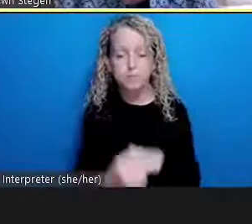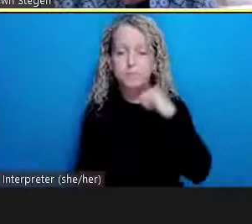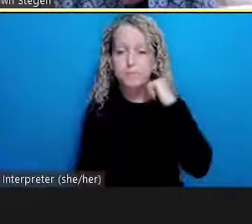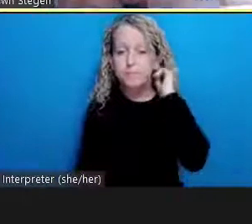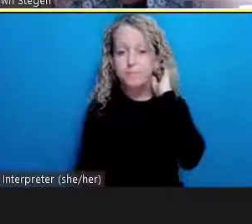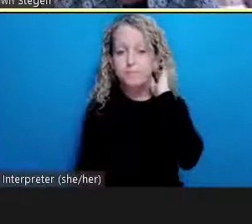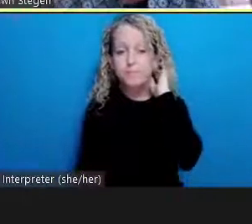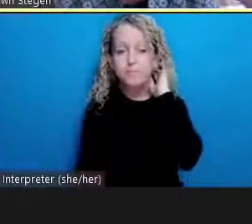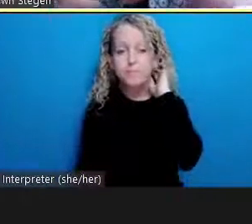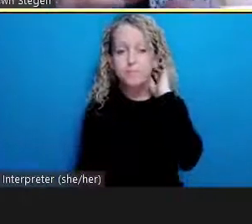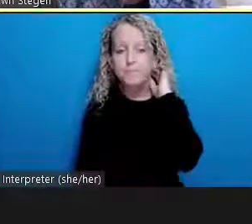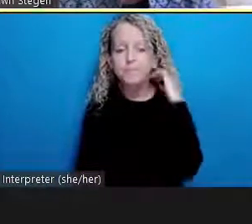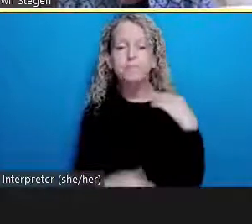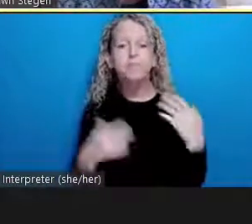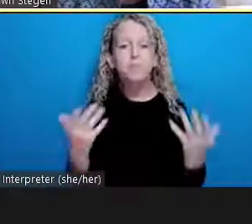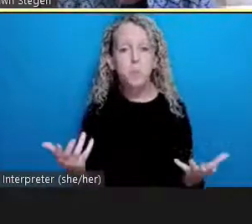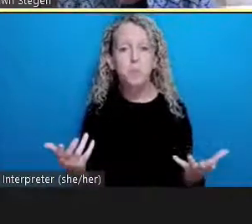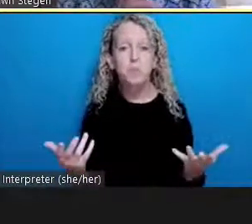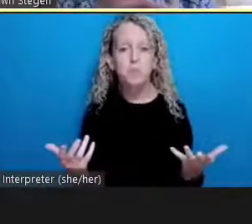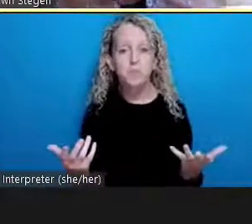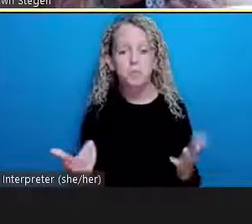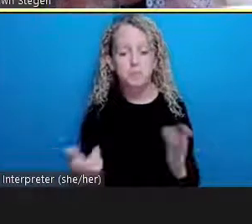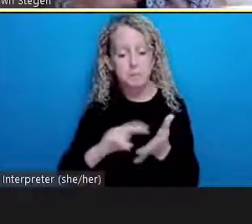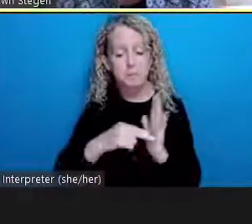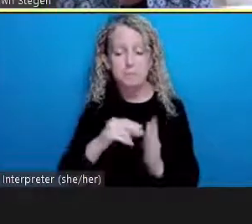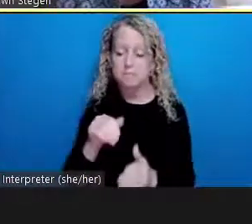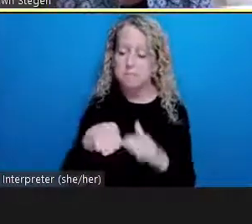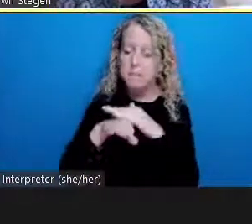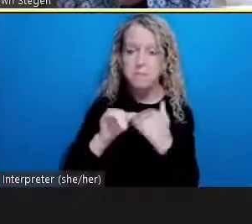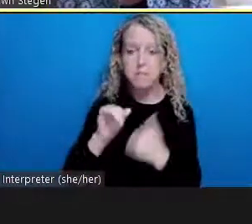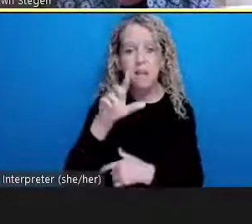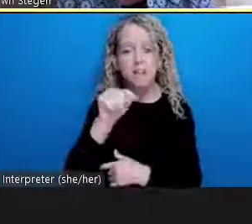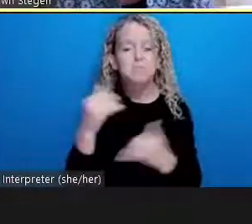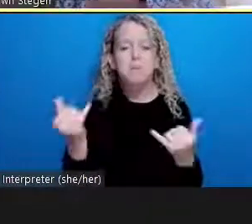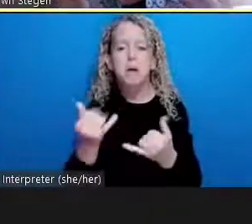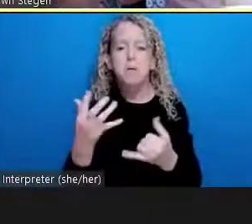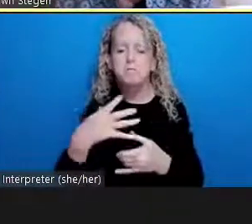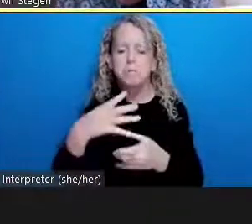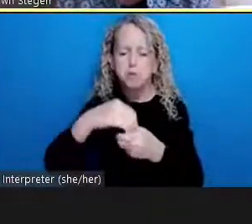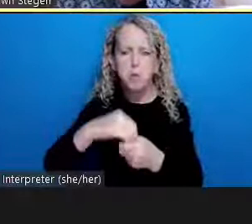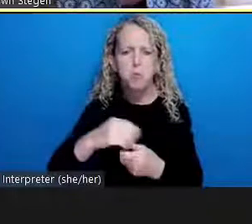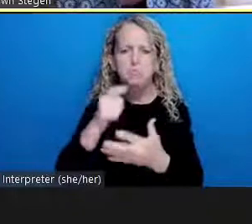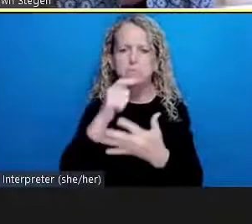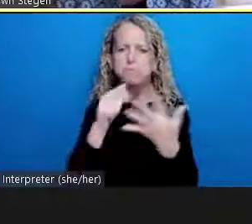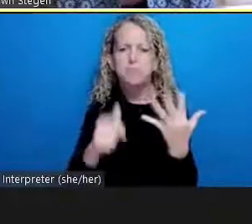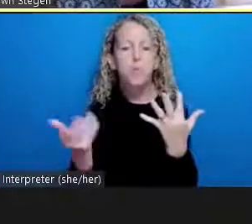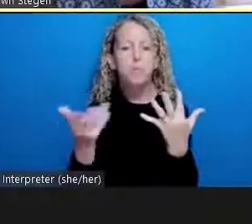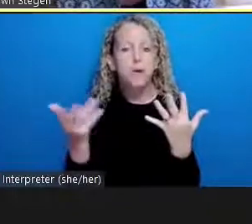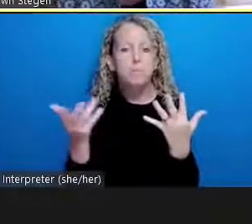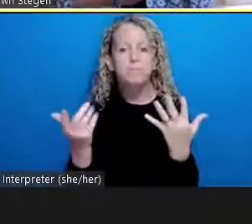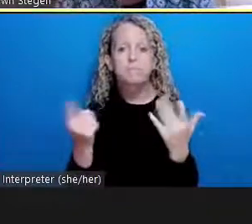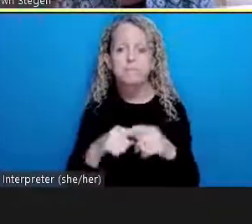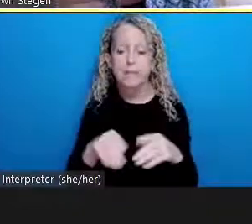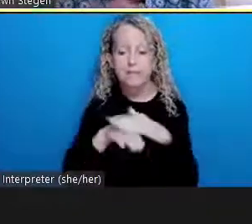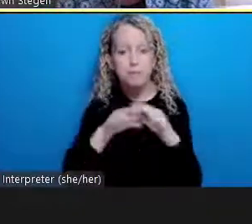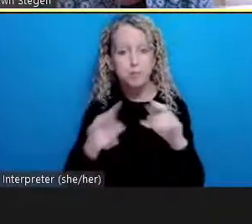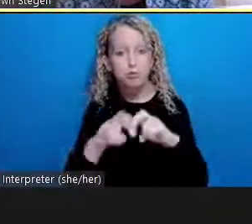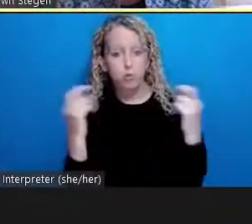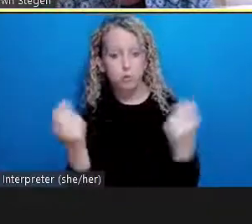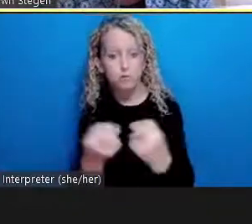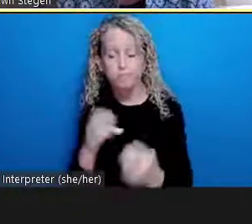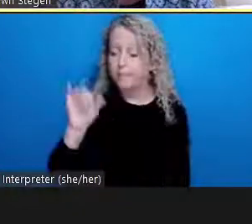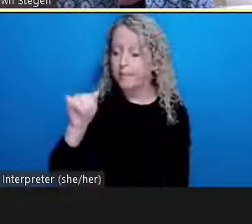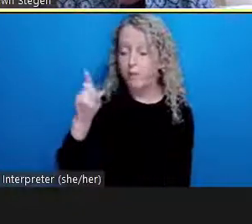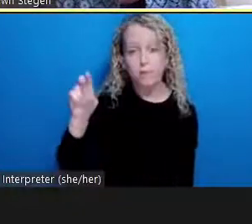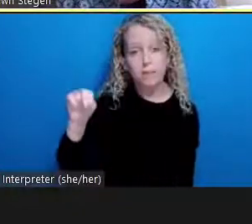of, what's been created as a result of the Act and what's included in the Act. First of all, the Accessibility Directorate, which Carolyn and I and